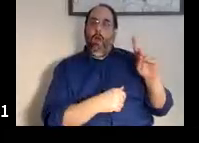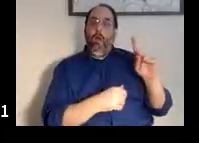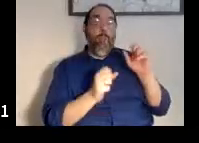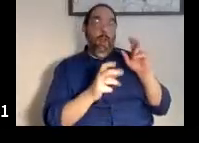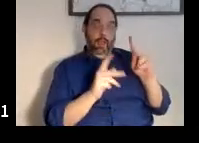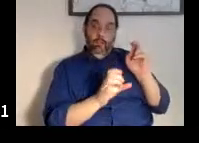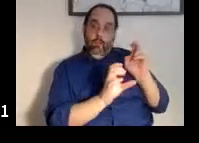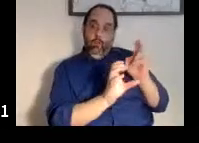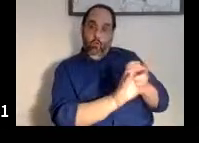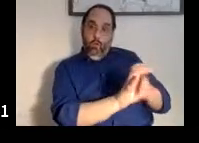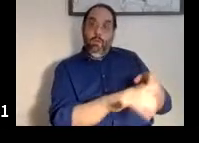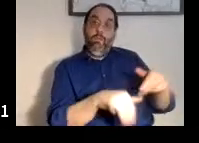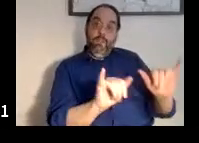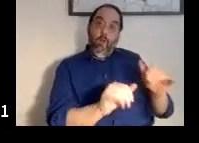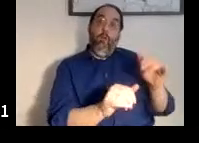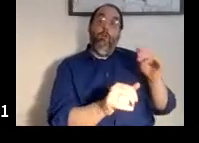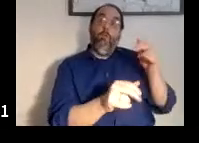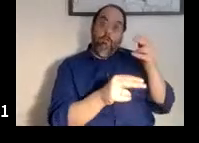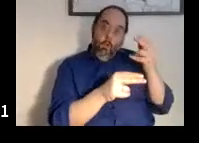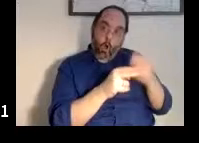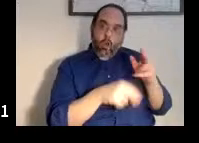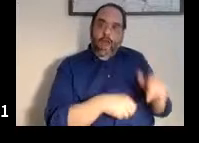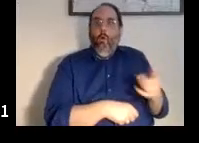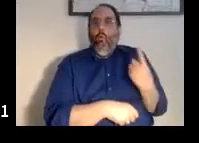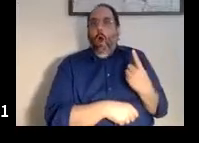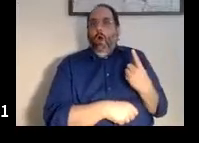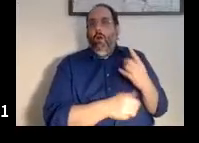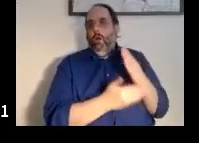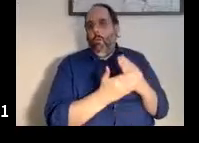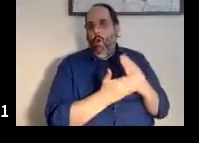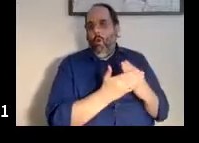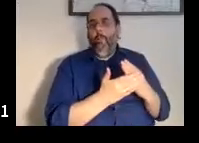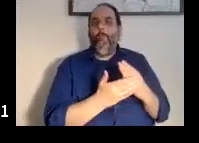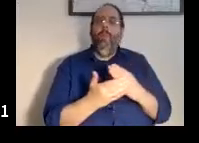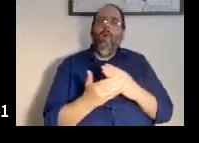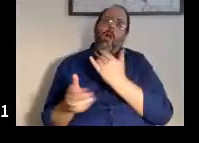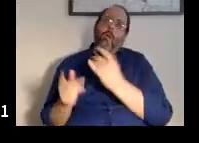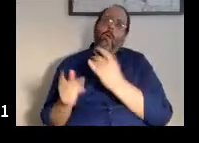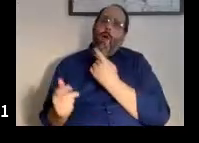still be one play component. We get the question too about